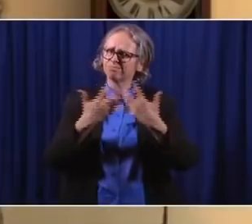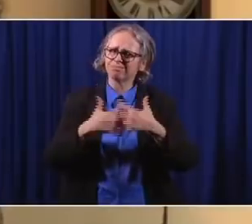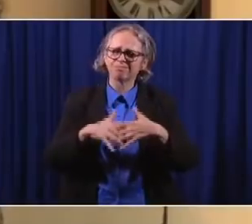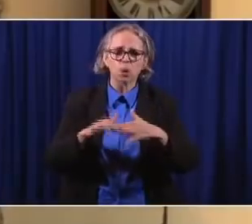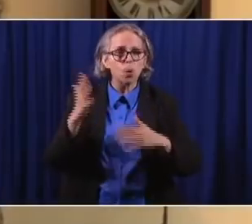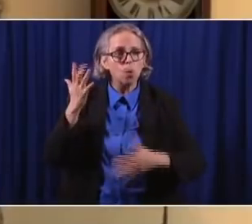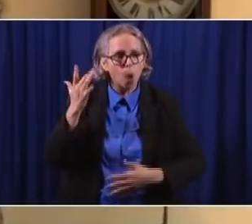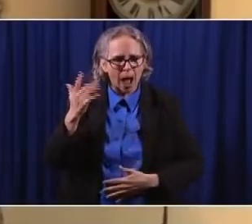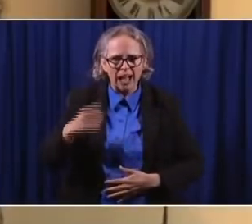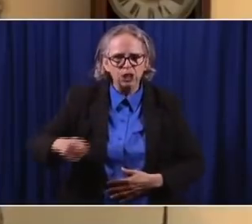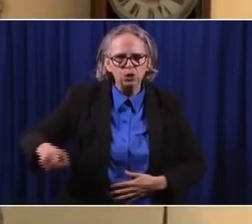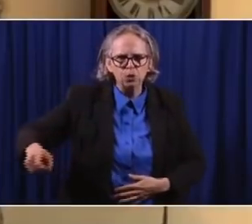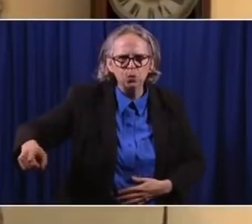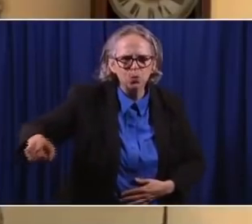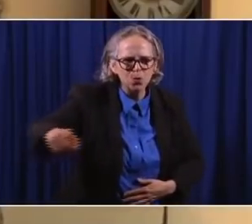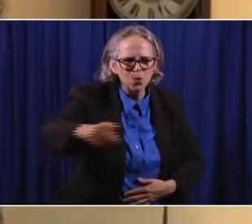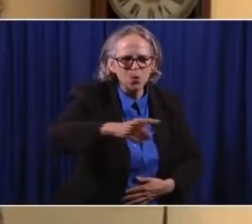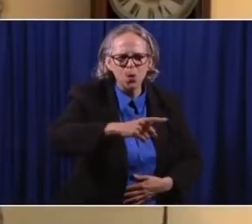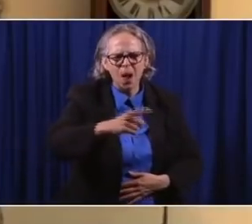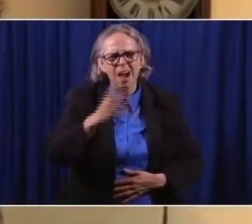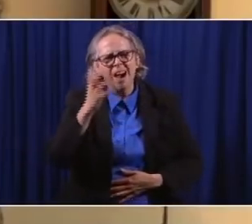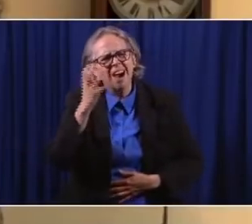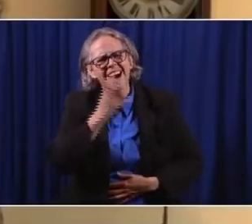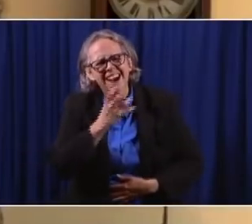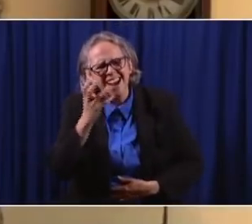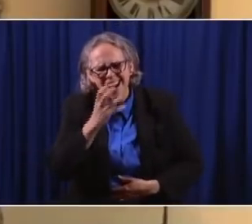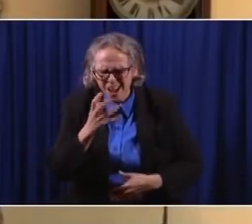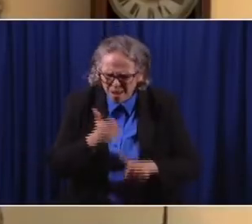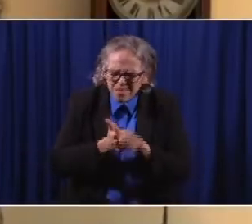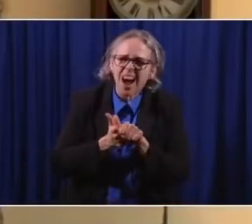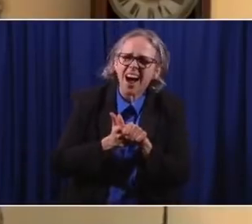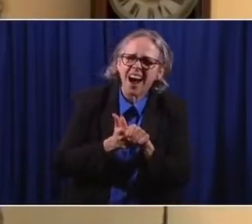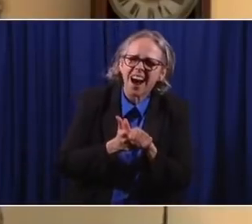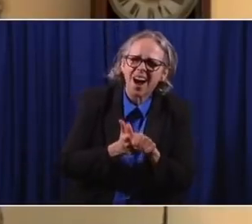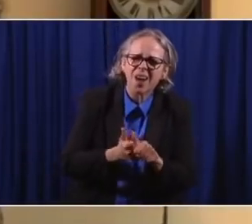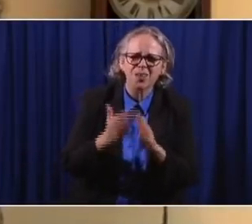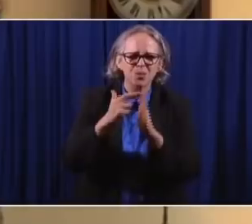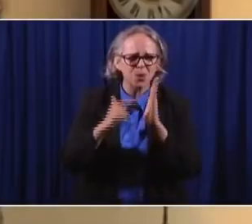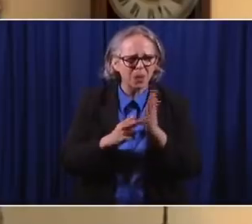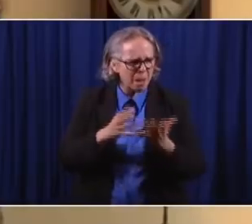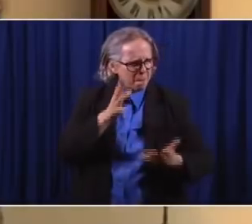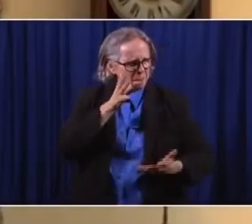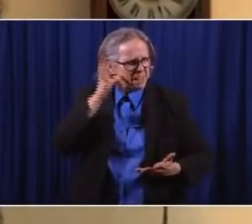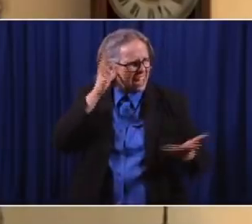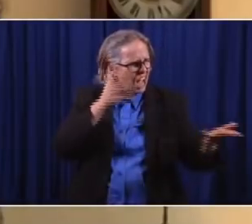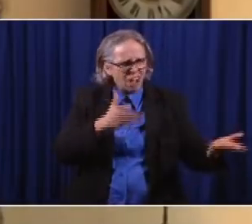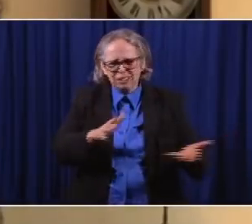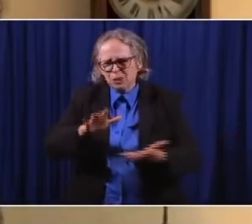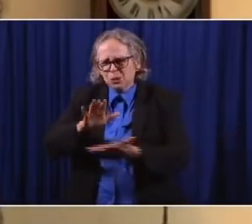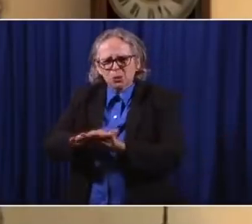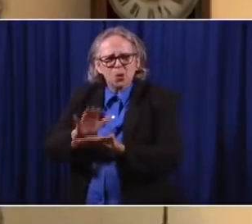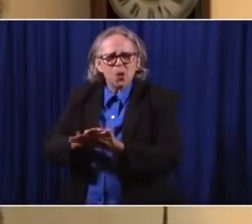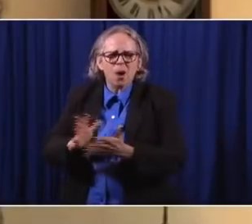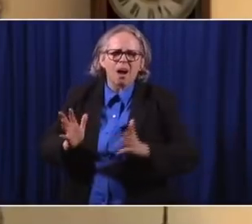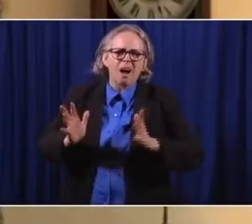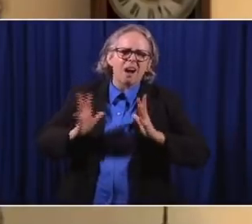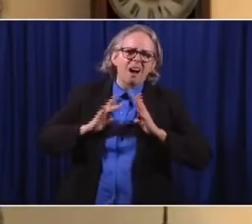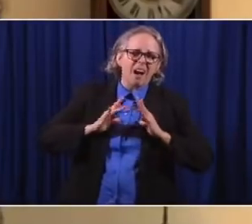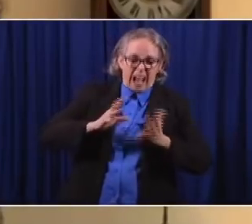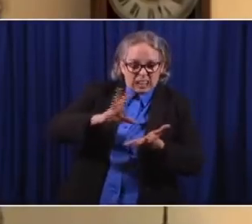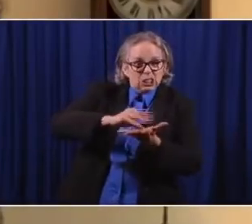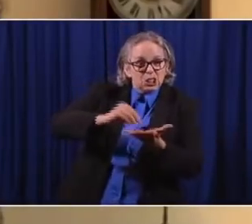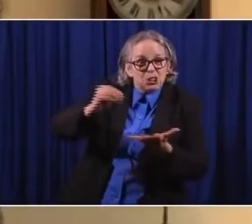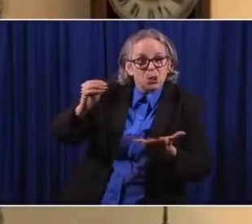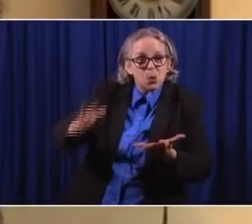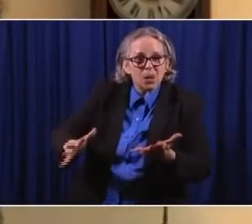a phenomenal job. Parents have done what they needed to do. The school's done what they needed to do. The students have